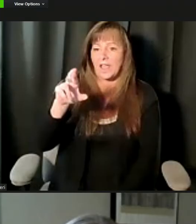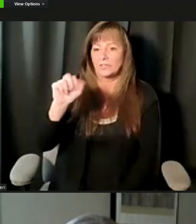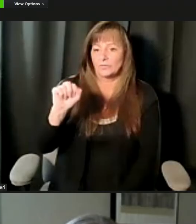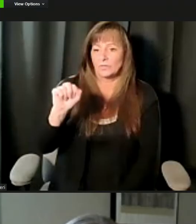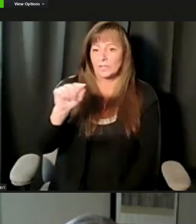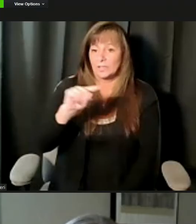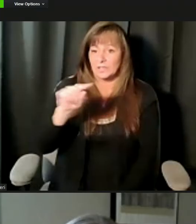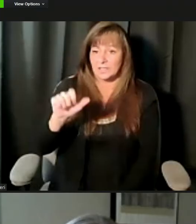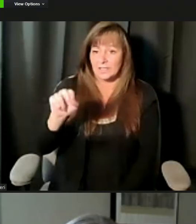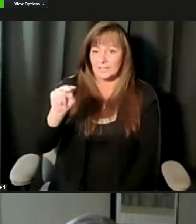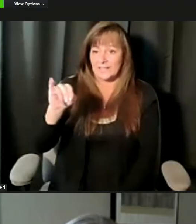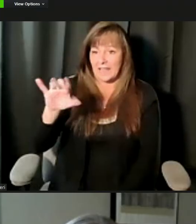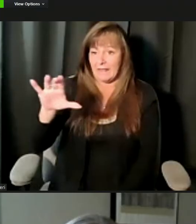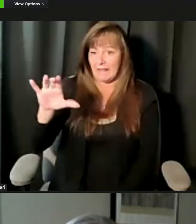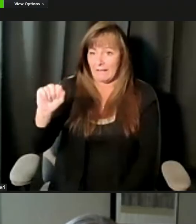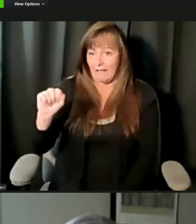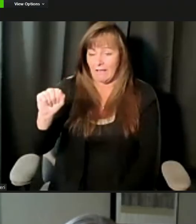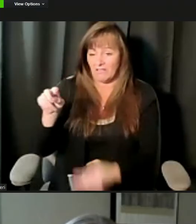into